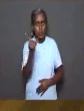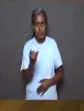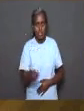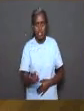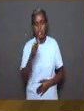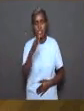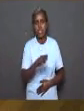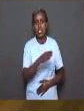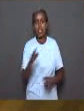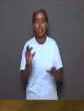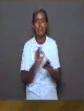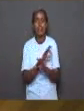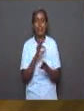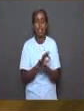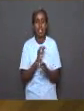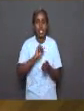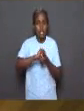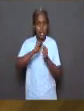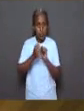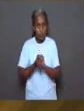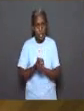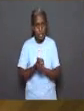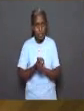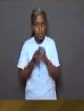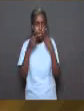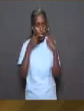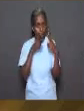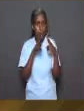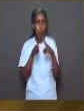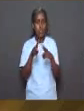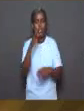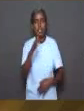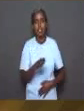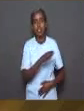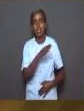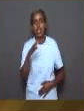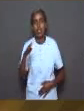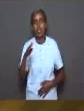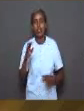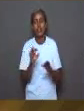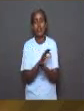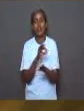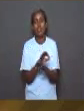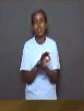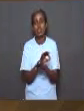graph of a function's inverse by looking at the graph of the function.